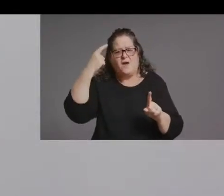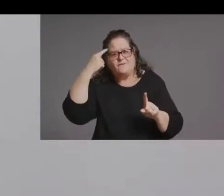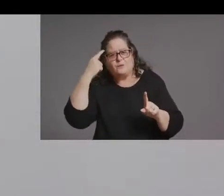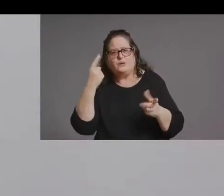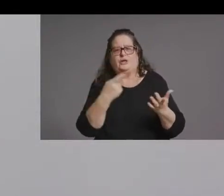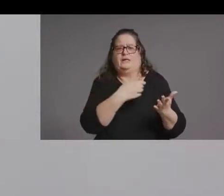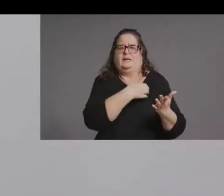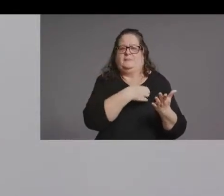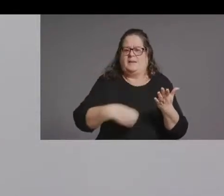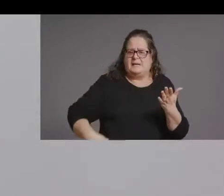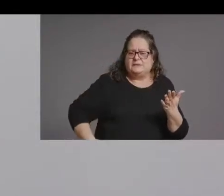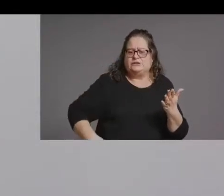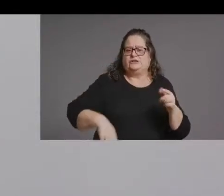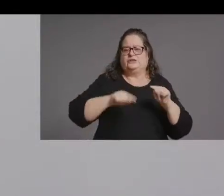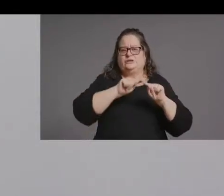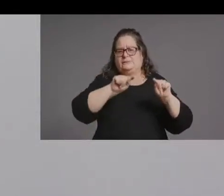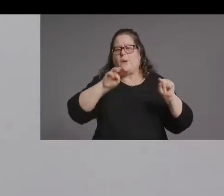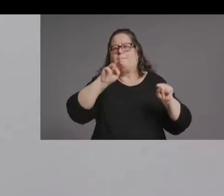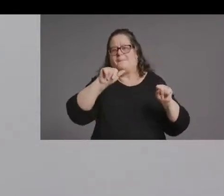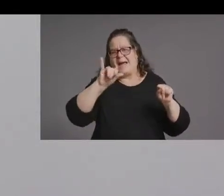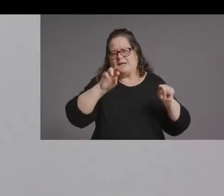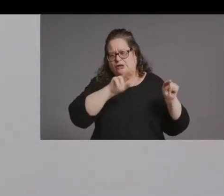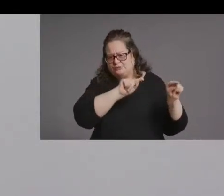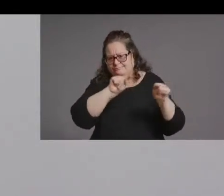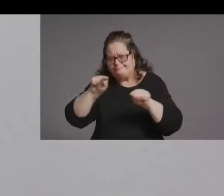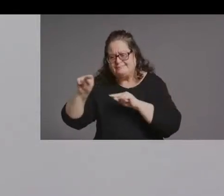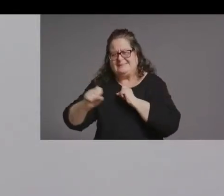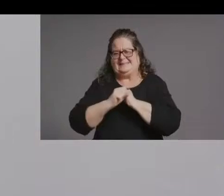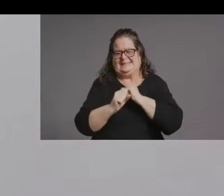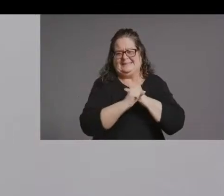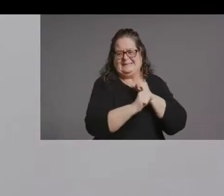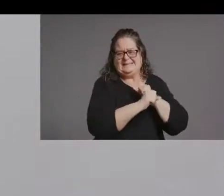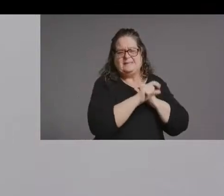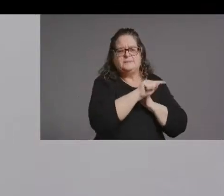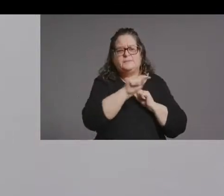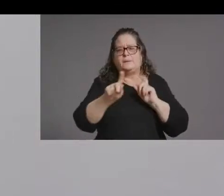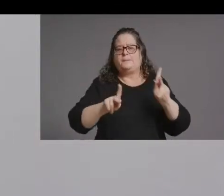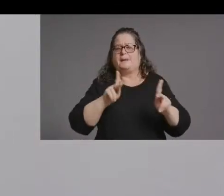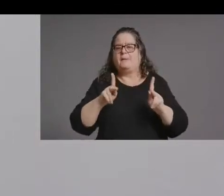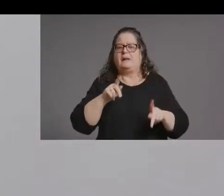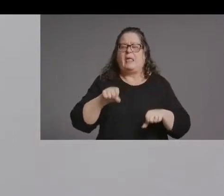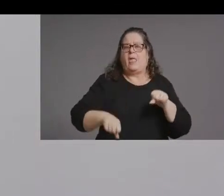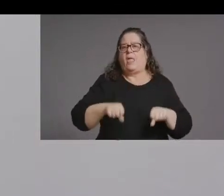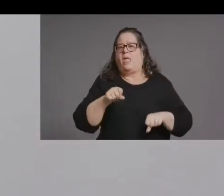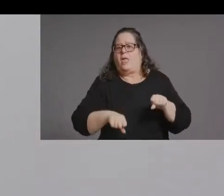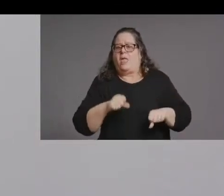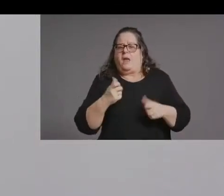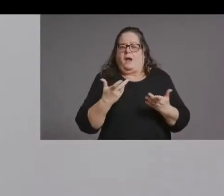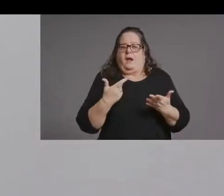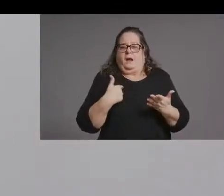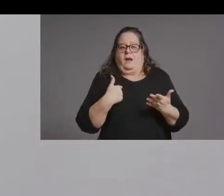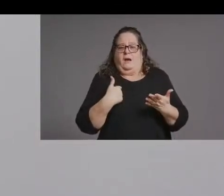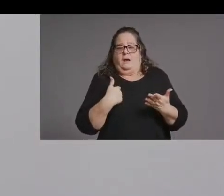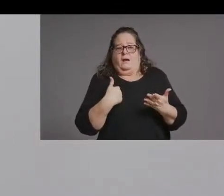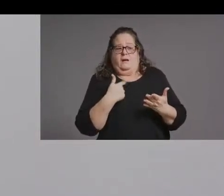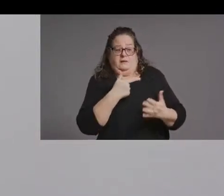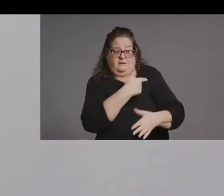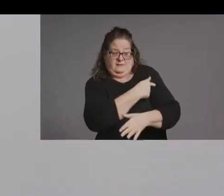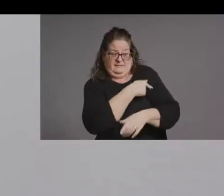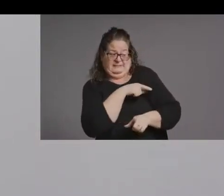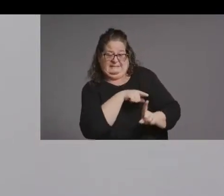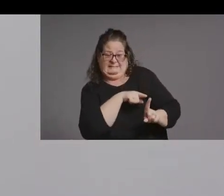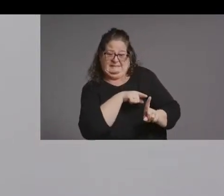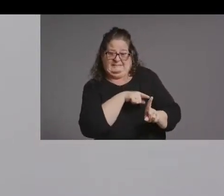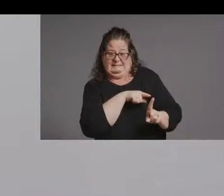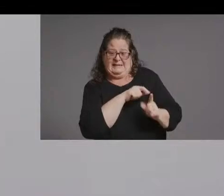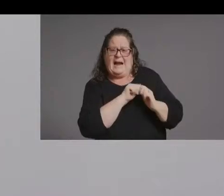that some people are taking, they may not be vaccine hesitant, but they kind of want to see what's happening, to get that message